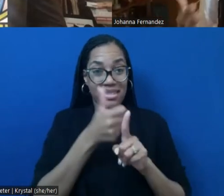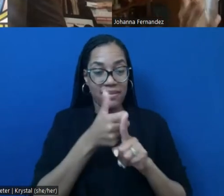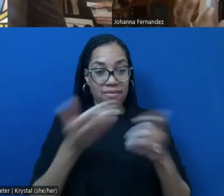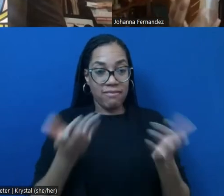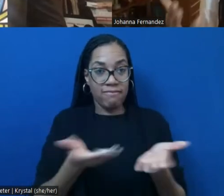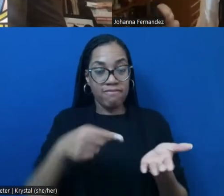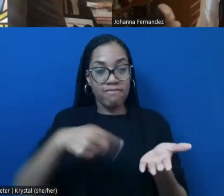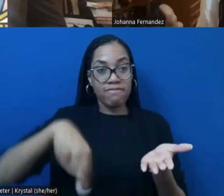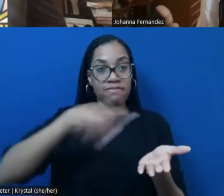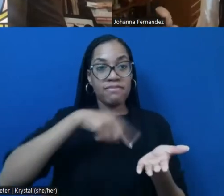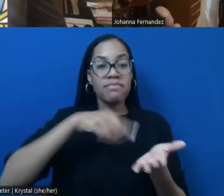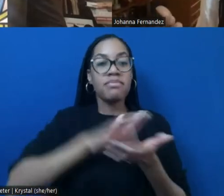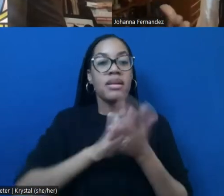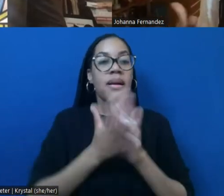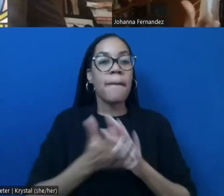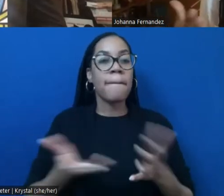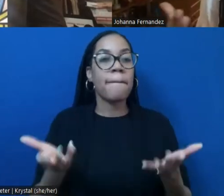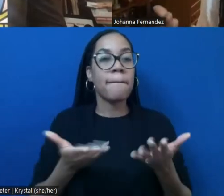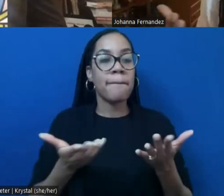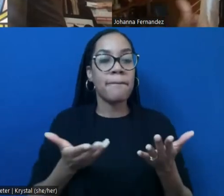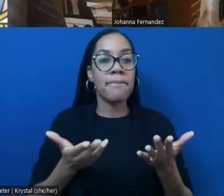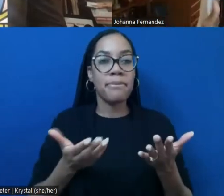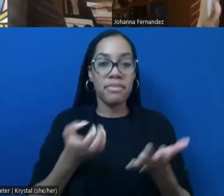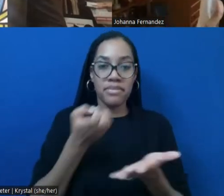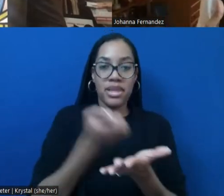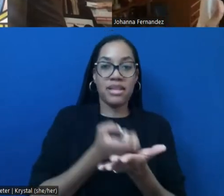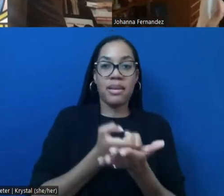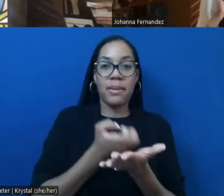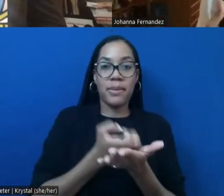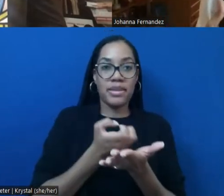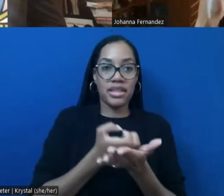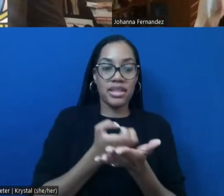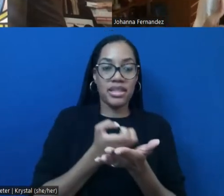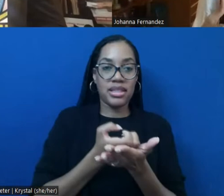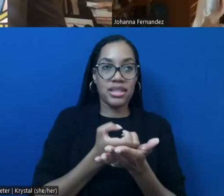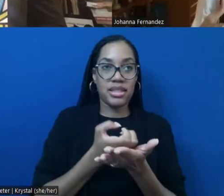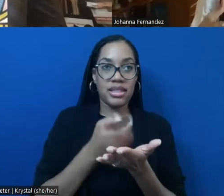States becomes economically